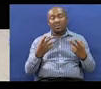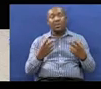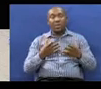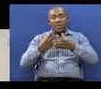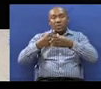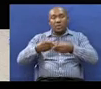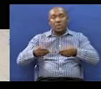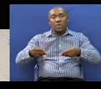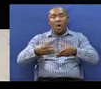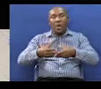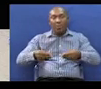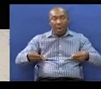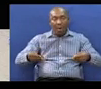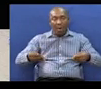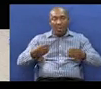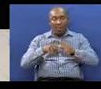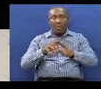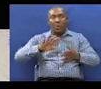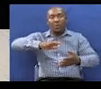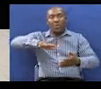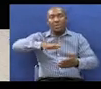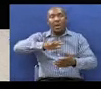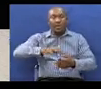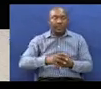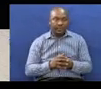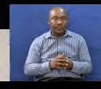slightly soluble in water. Is